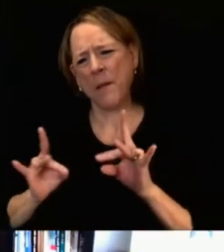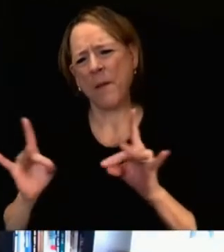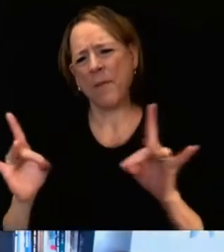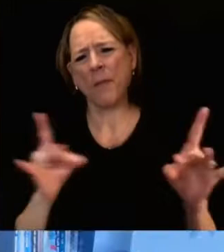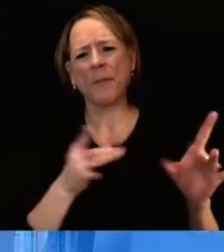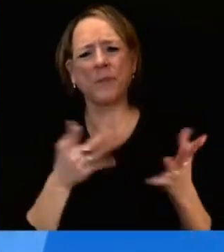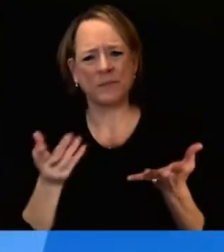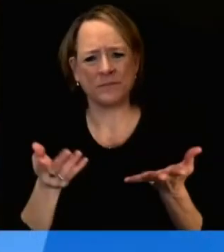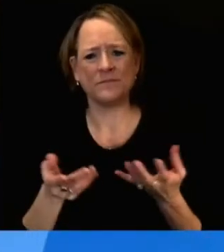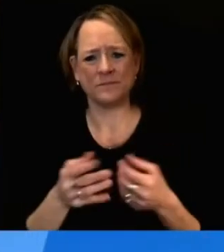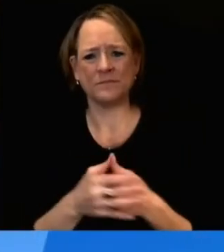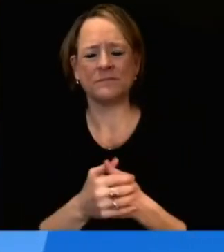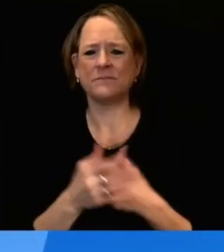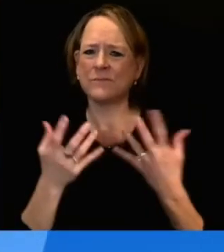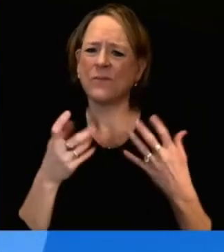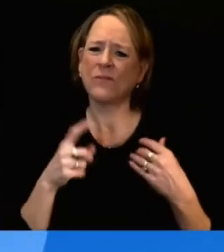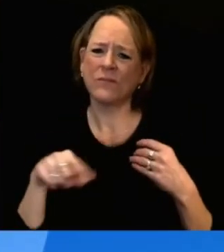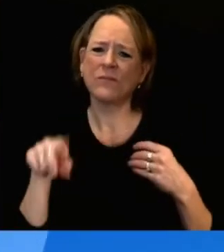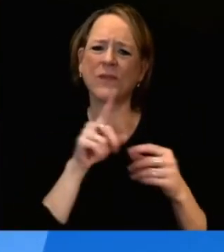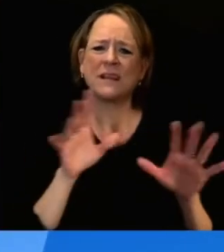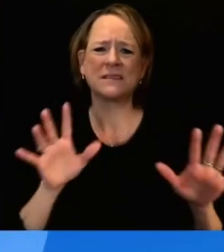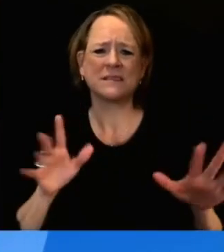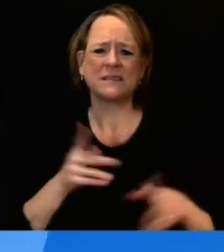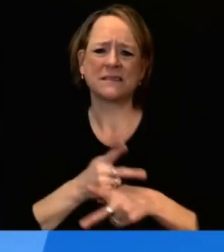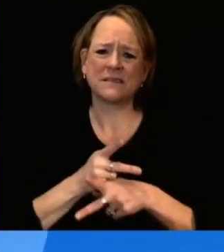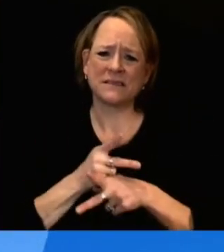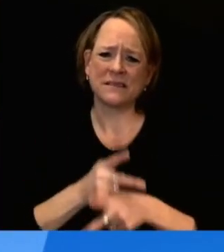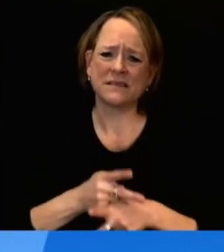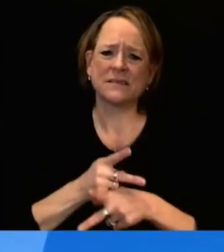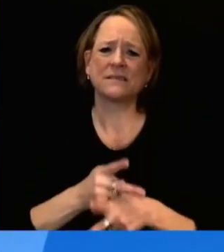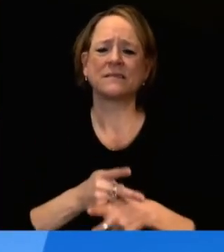And Ryan, I don't know if you want to add anything. Sorry.